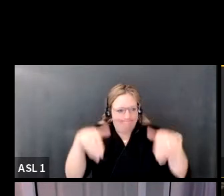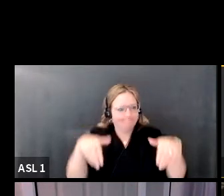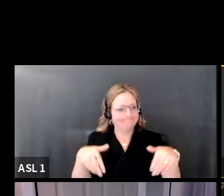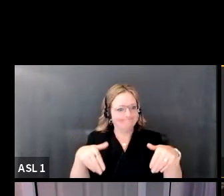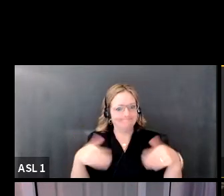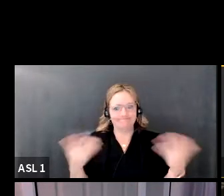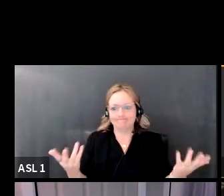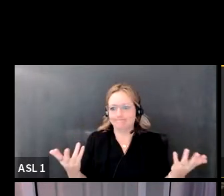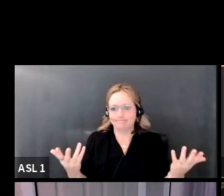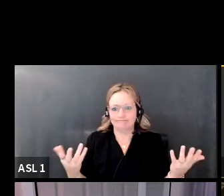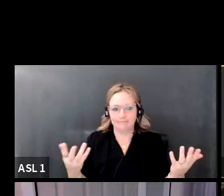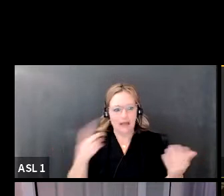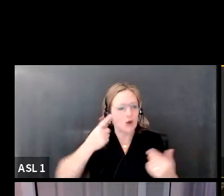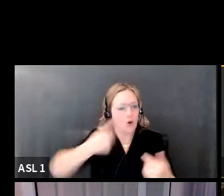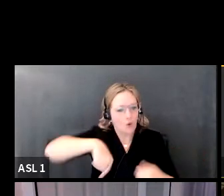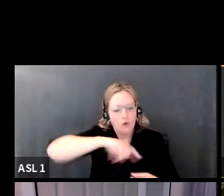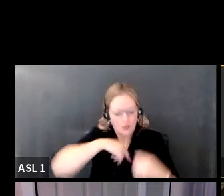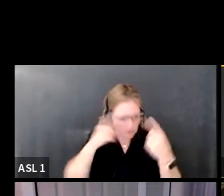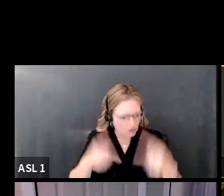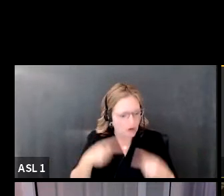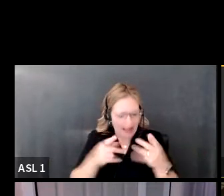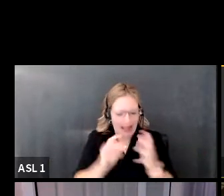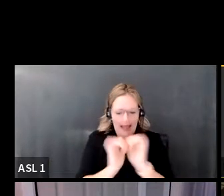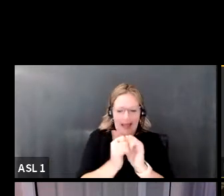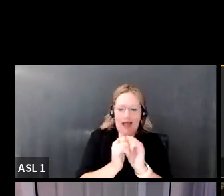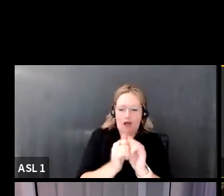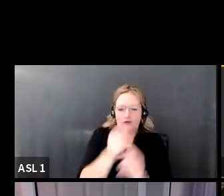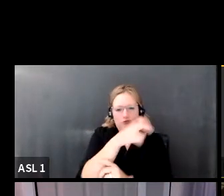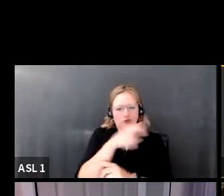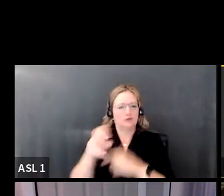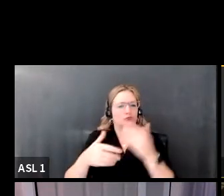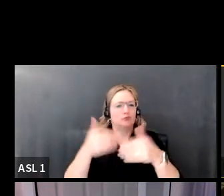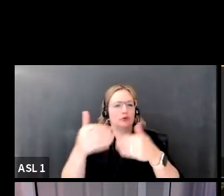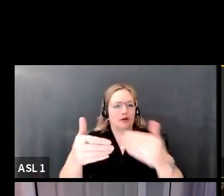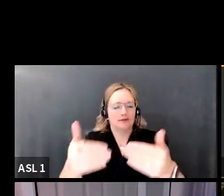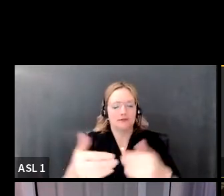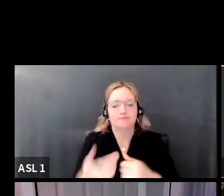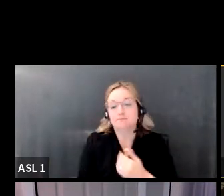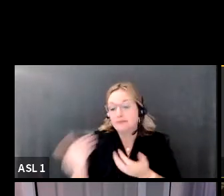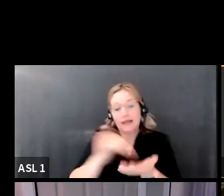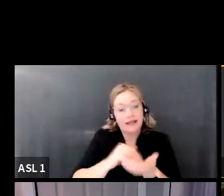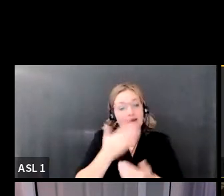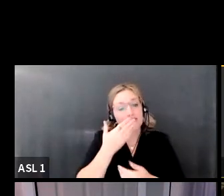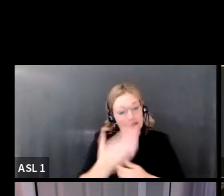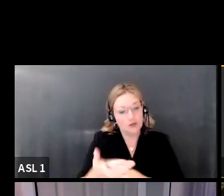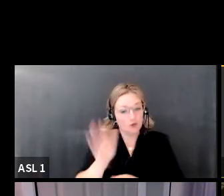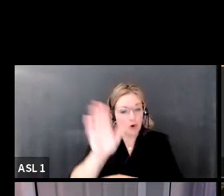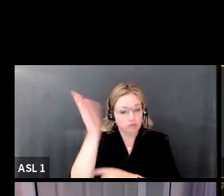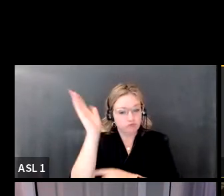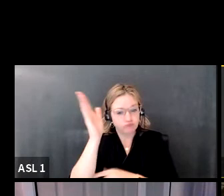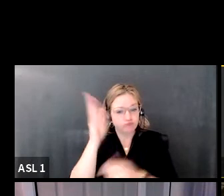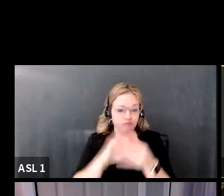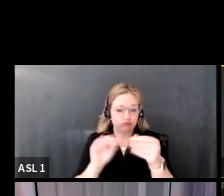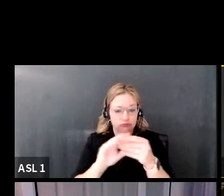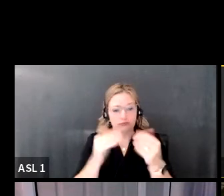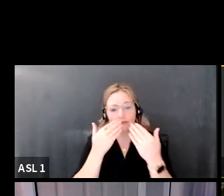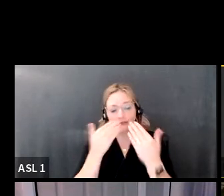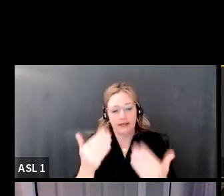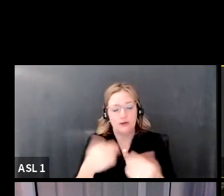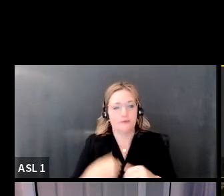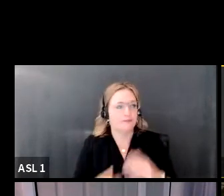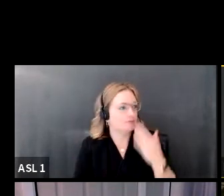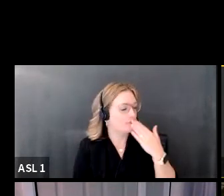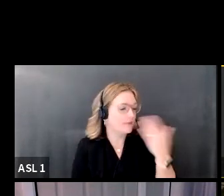i'm just trying to i'm struggling to kind of understand that transition process but again thank you for your delegation uh counselor thank you mr